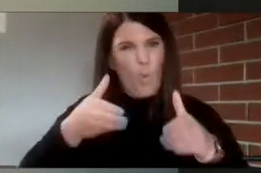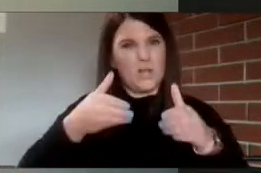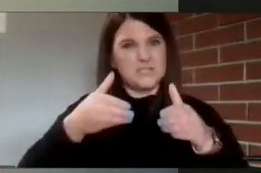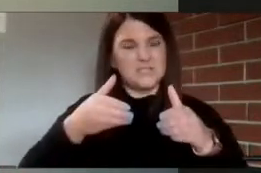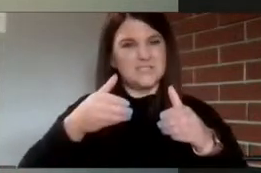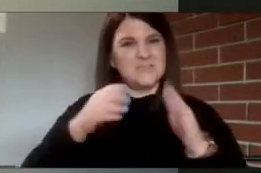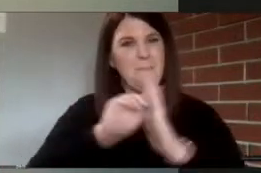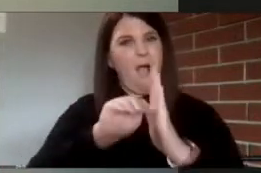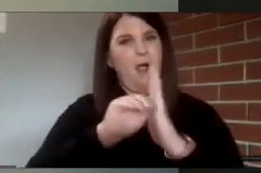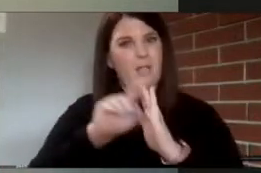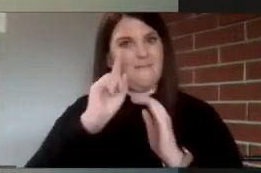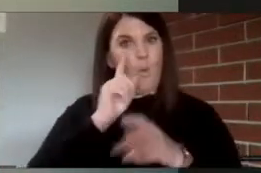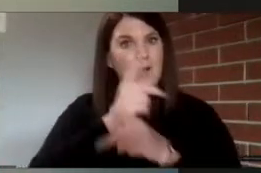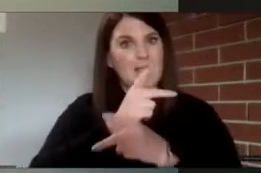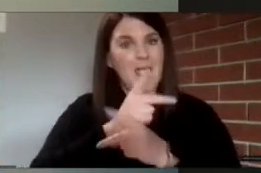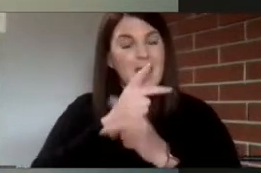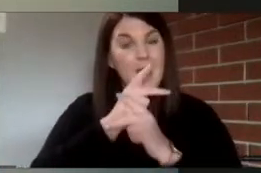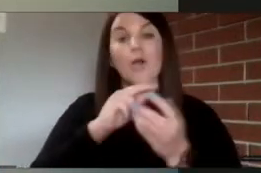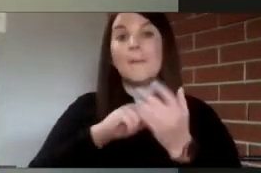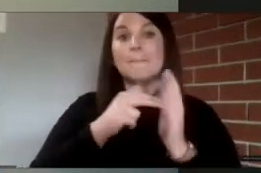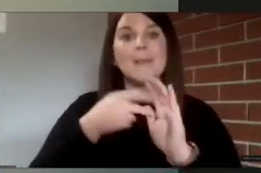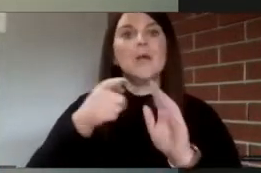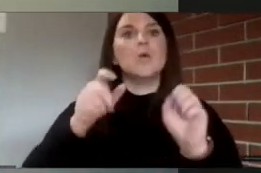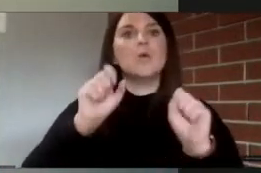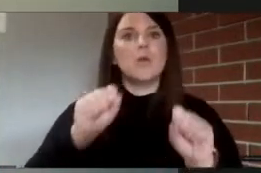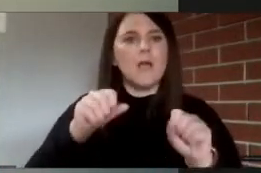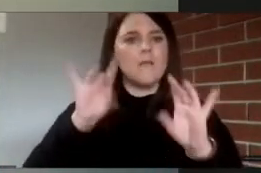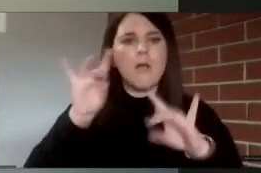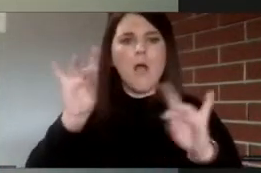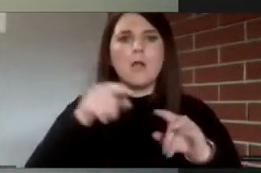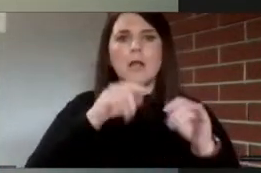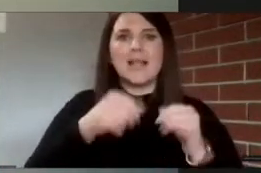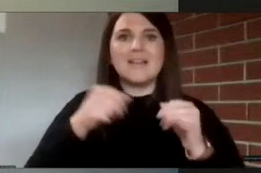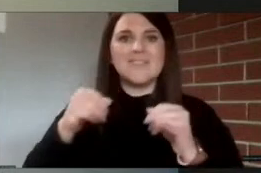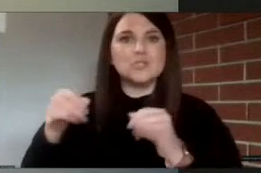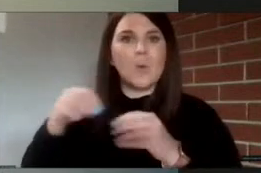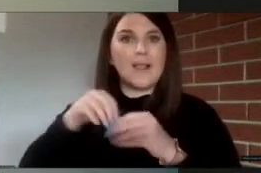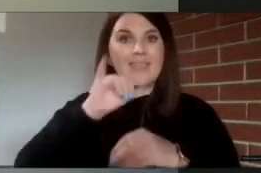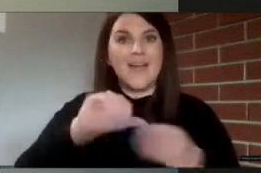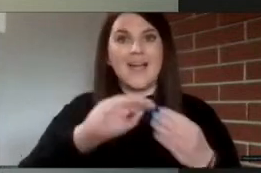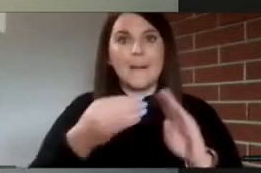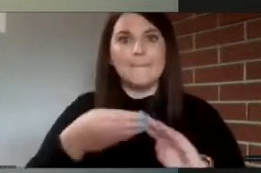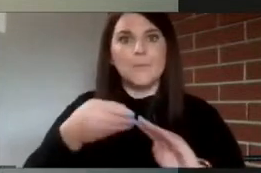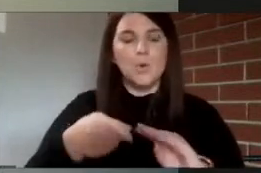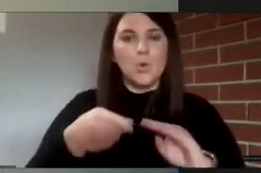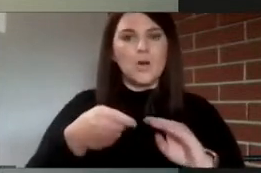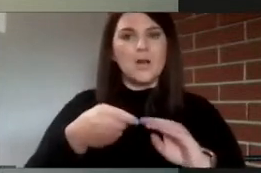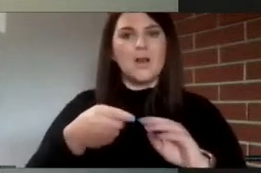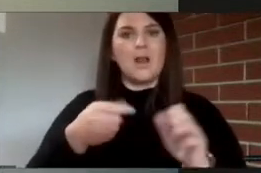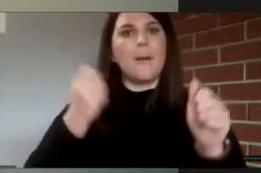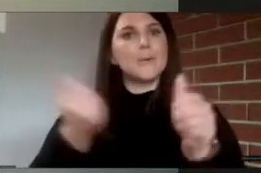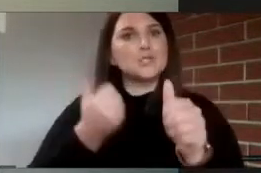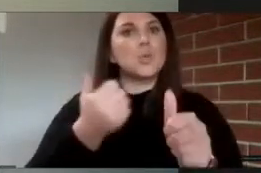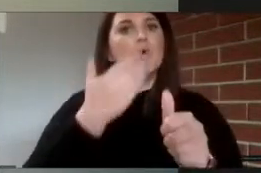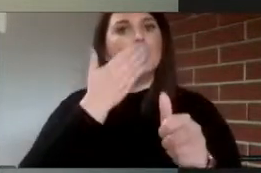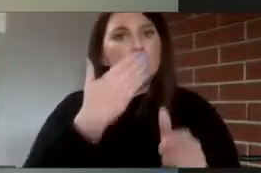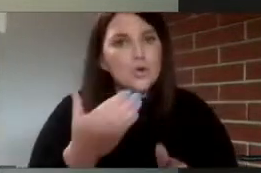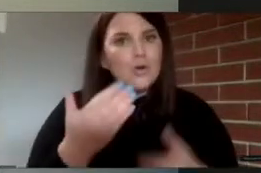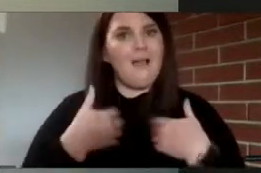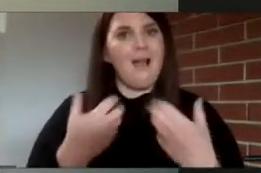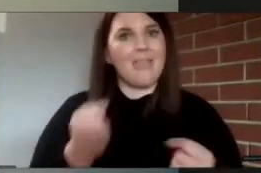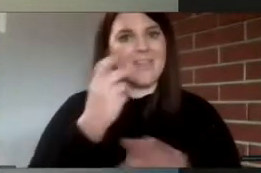what it enables you to do then is to have individuals from these communities then pursue good paying healthcare jobs that